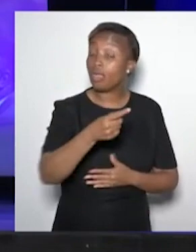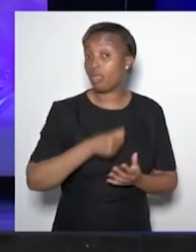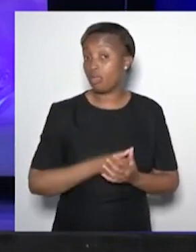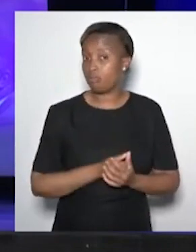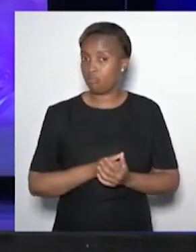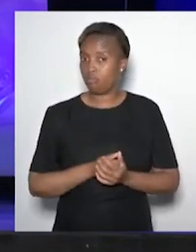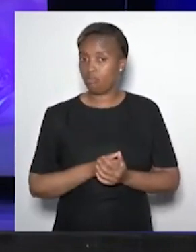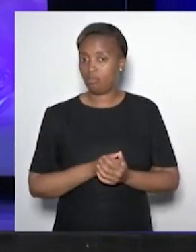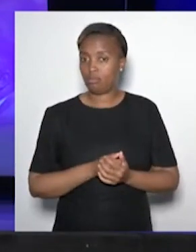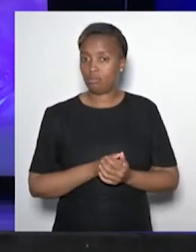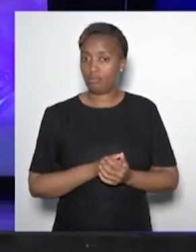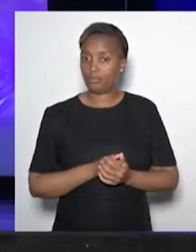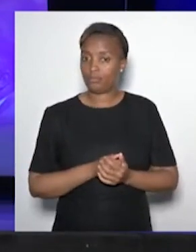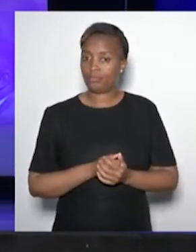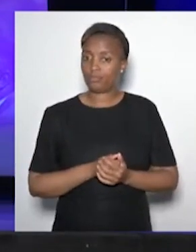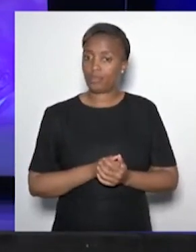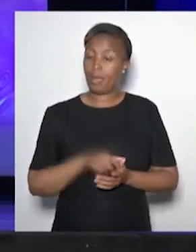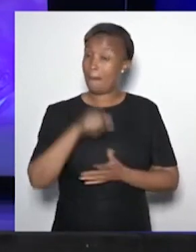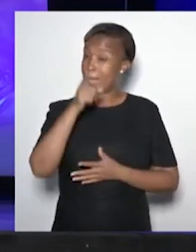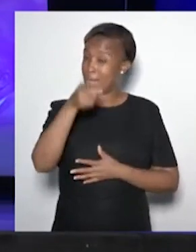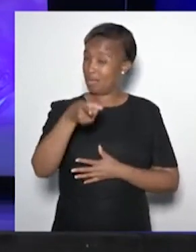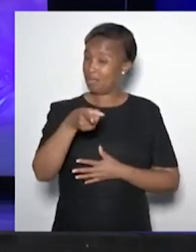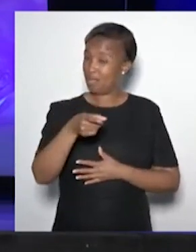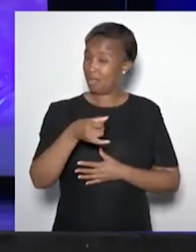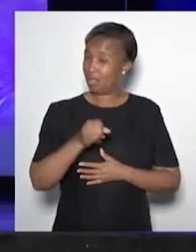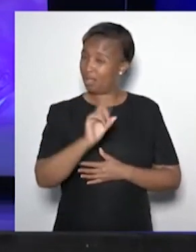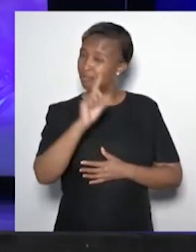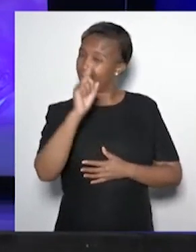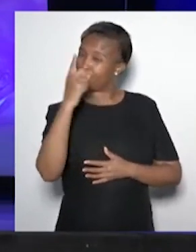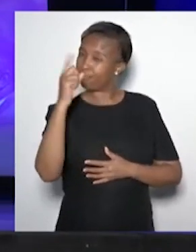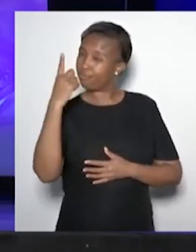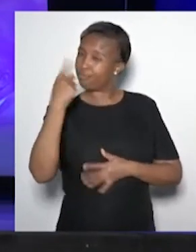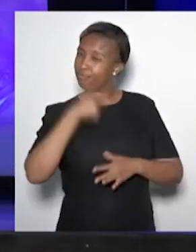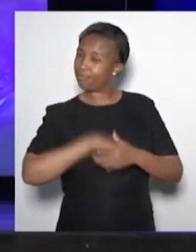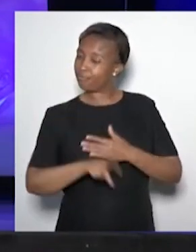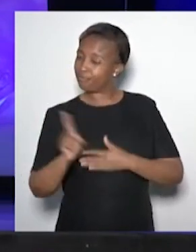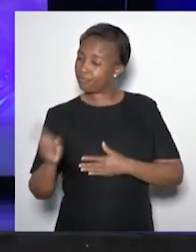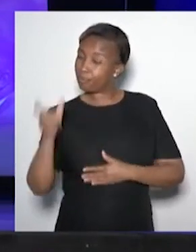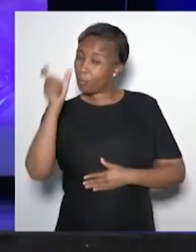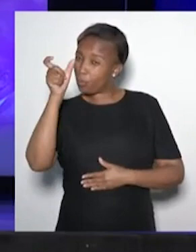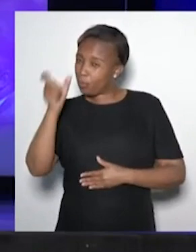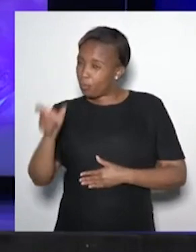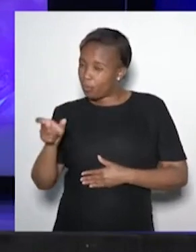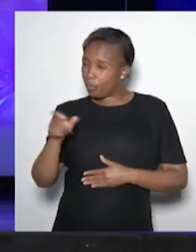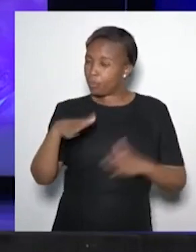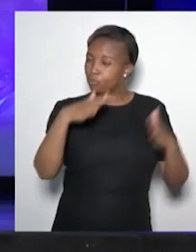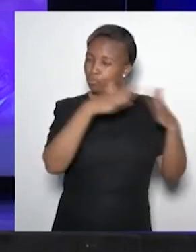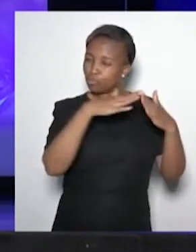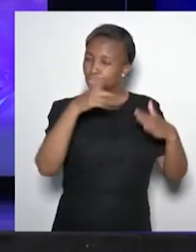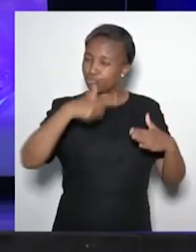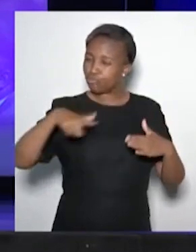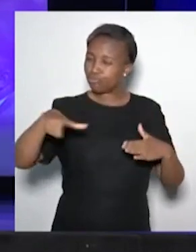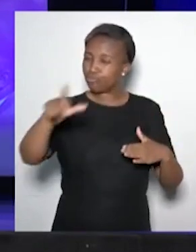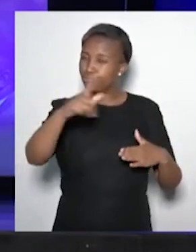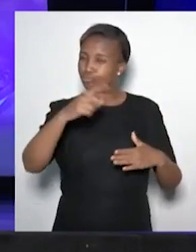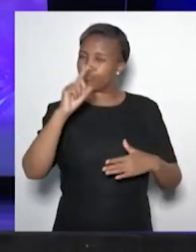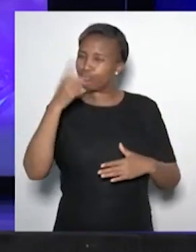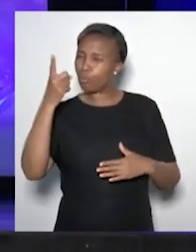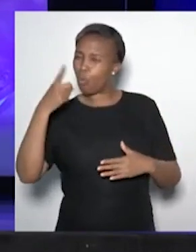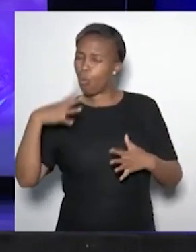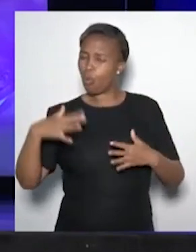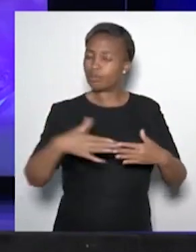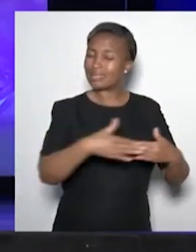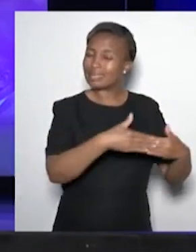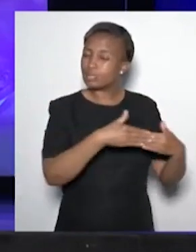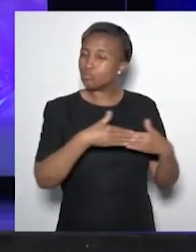But if every born-again Christian in every local church was to embrace